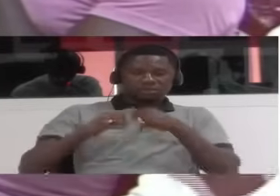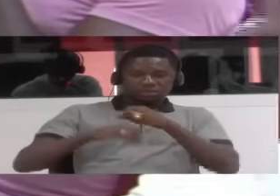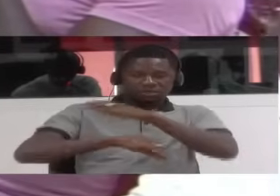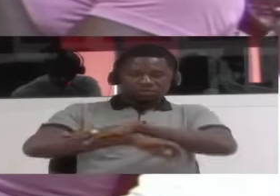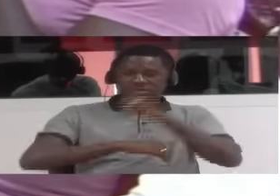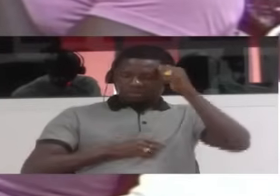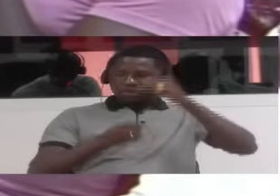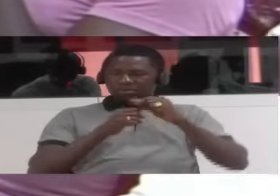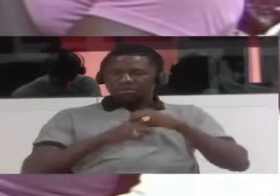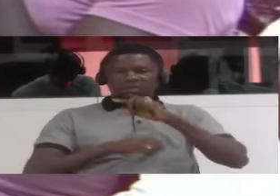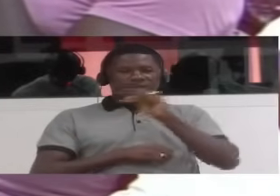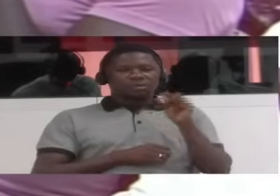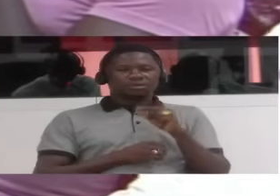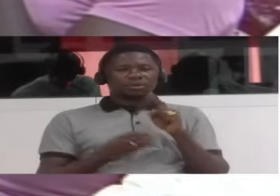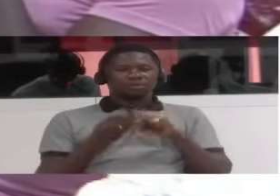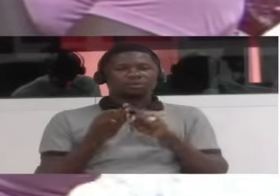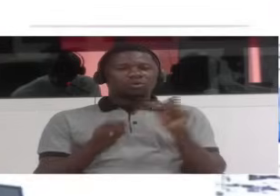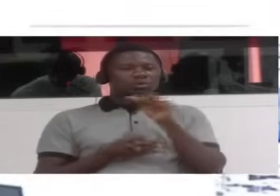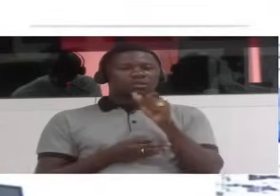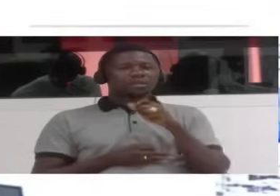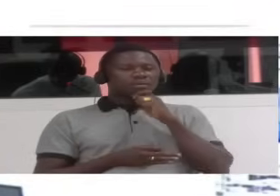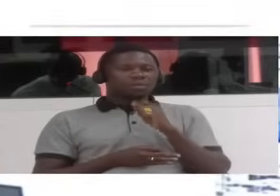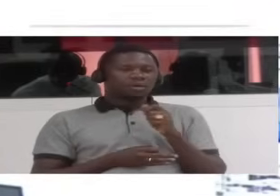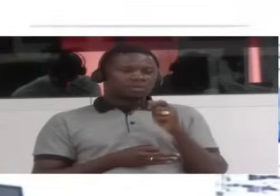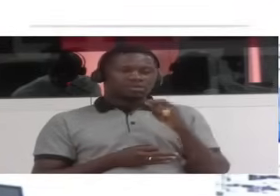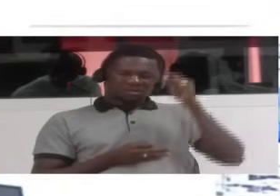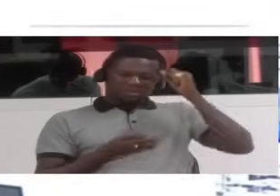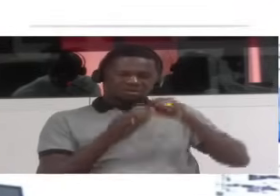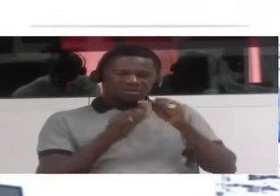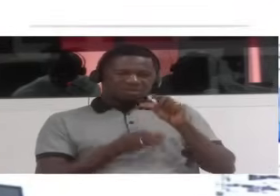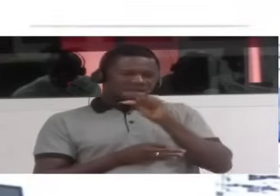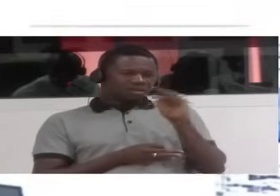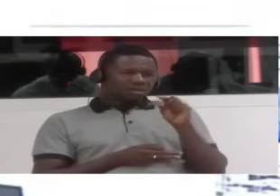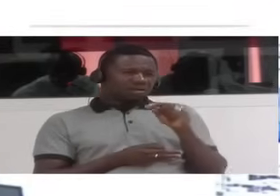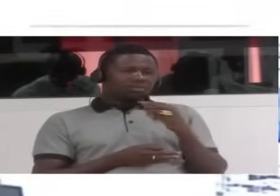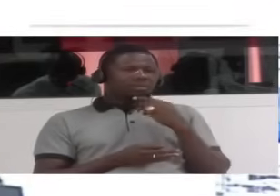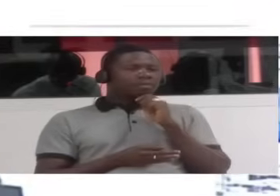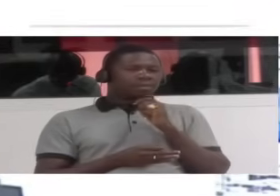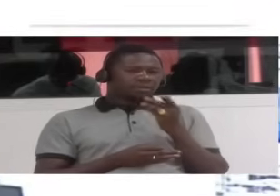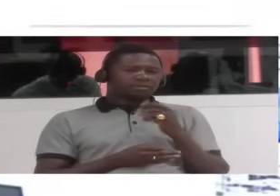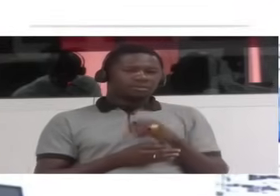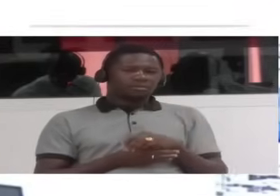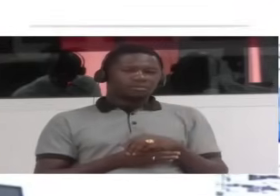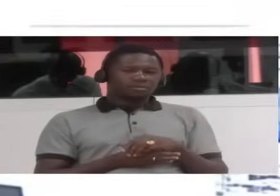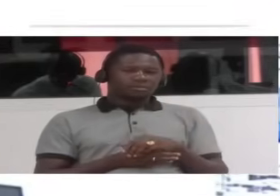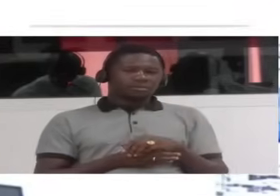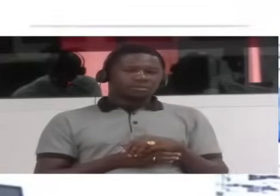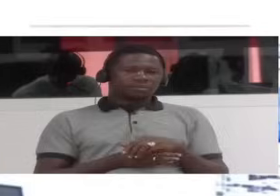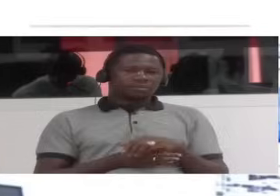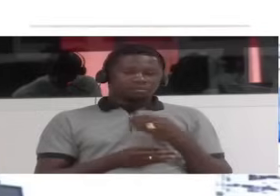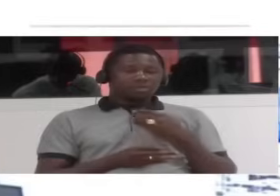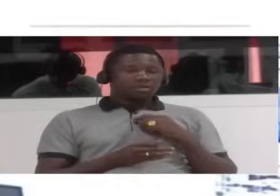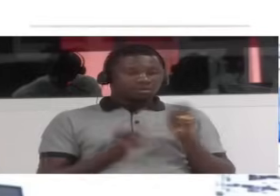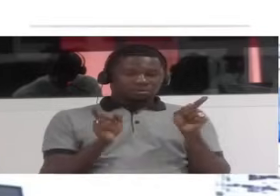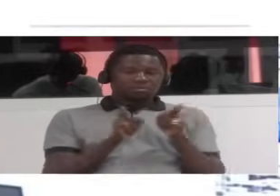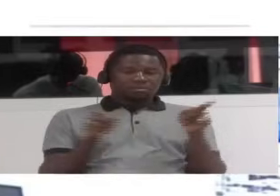And there was also this another man. I cannot remember who this man was. I have attended these 5 tortures at the